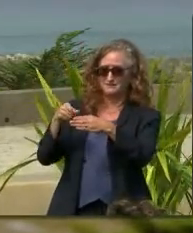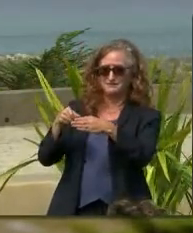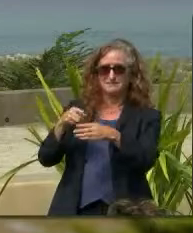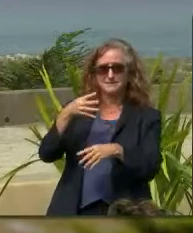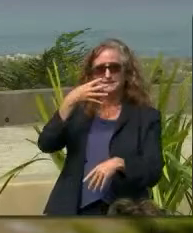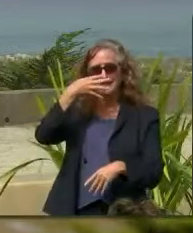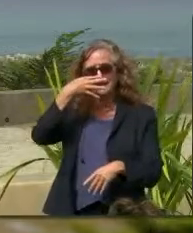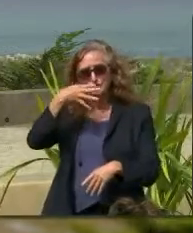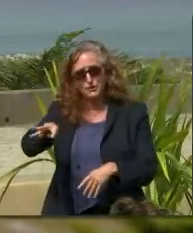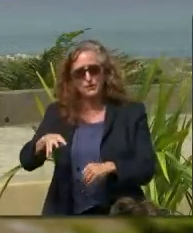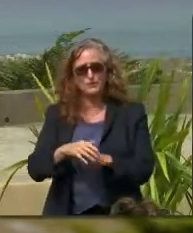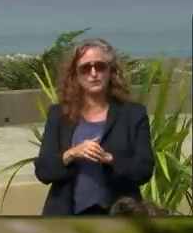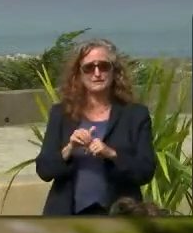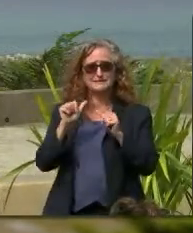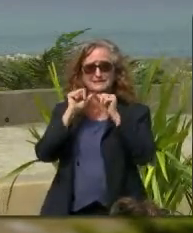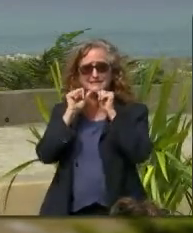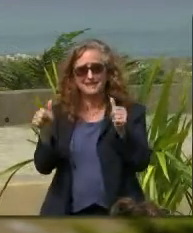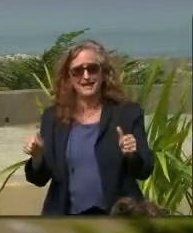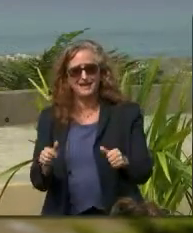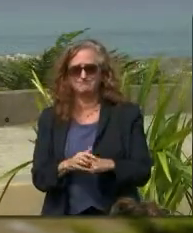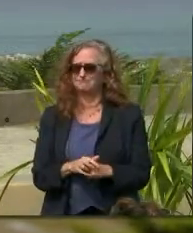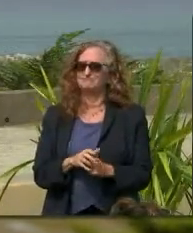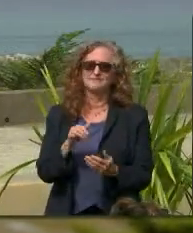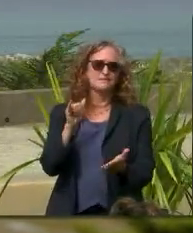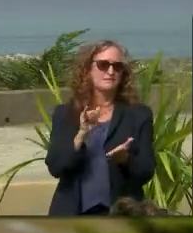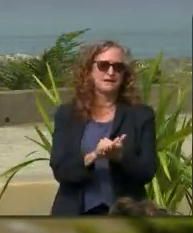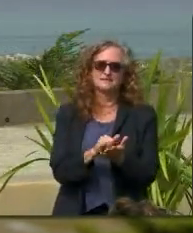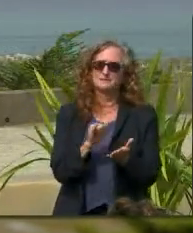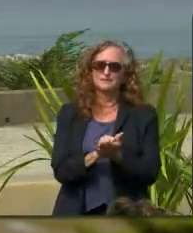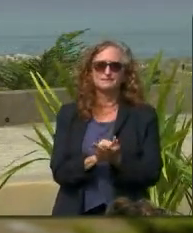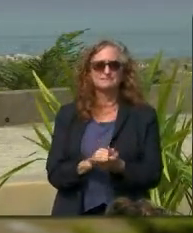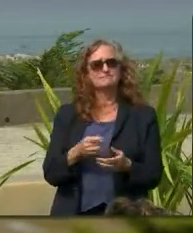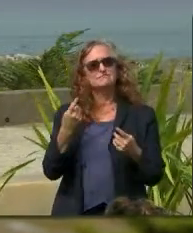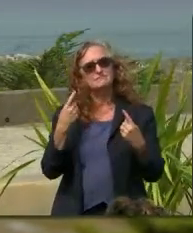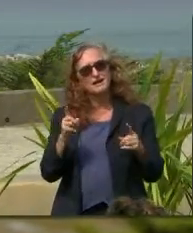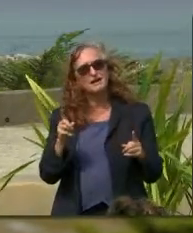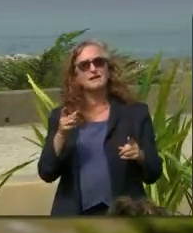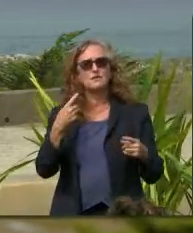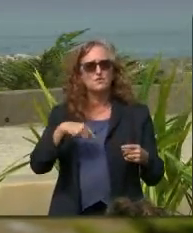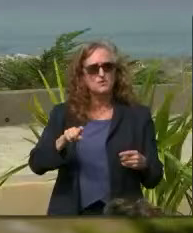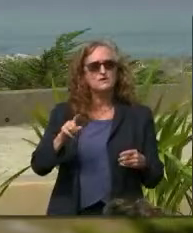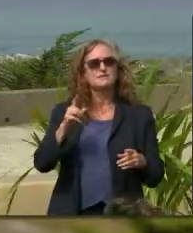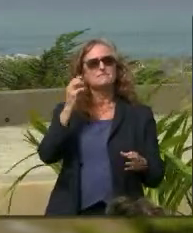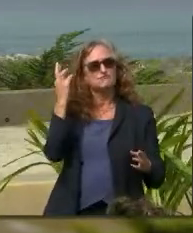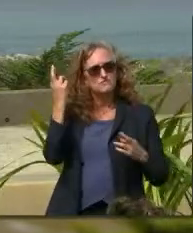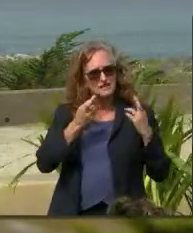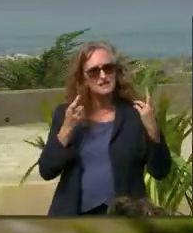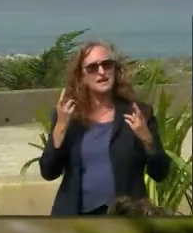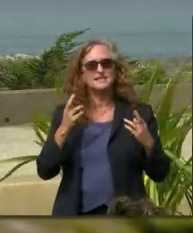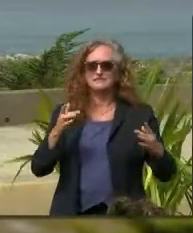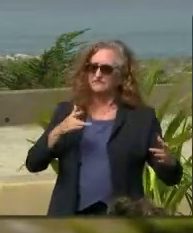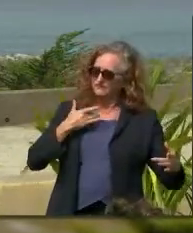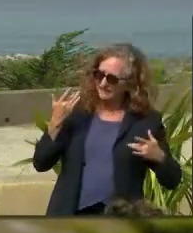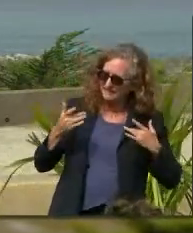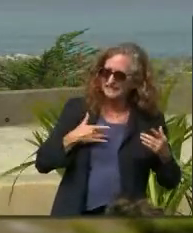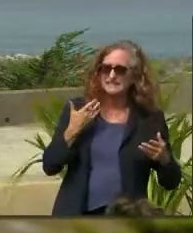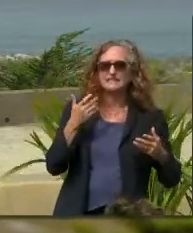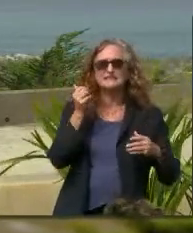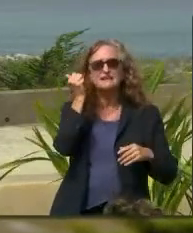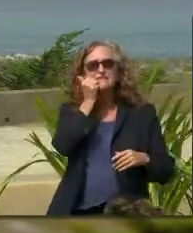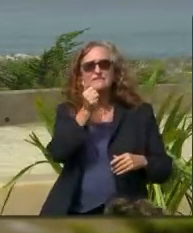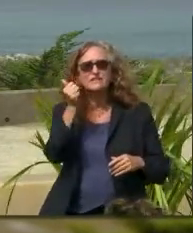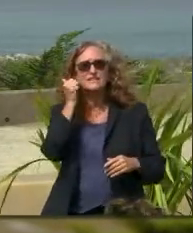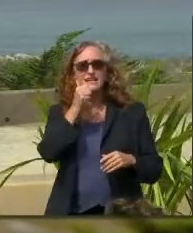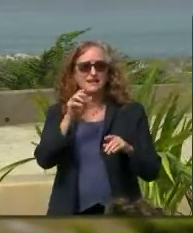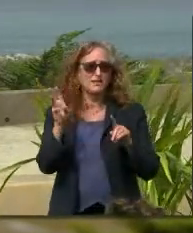ignored. We are certainly feeling the impacts of climate change every single day in our communities across the